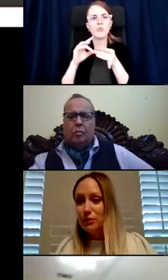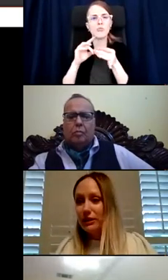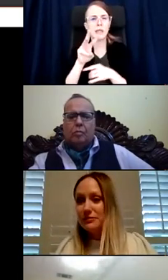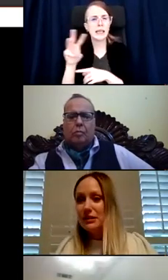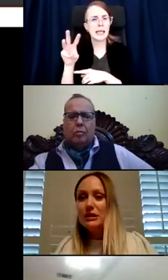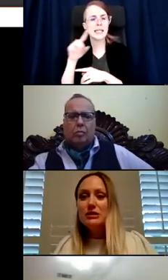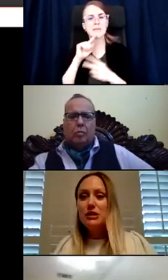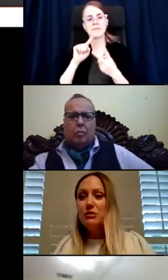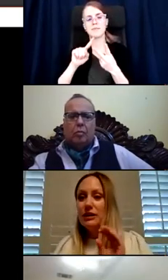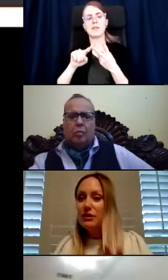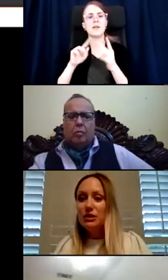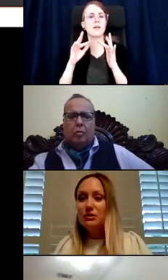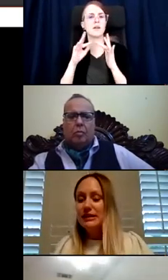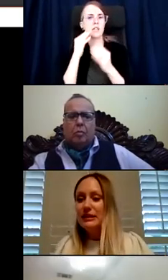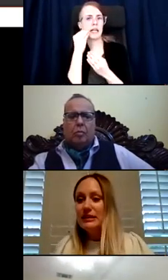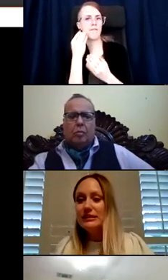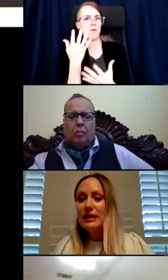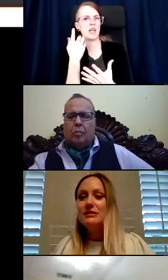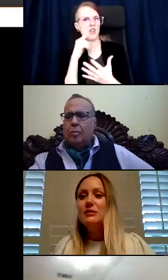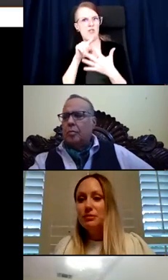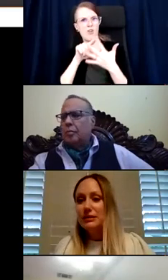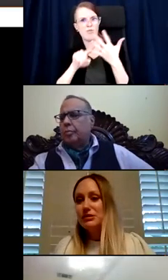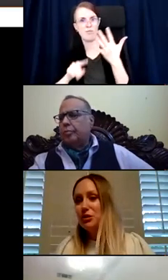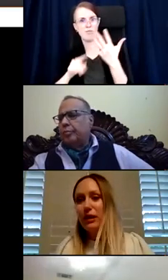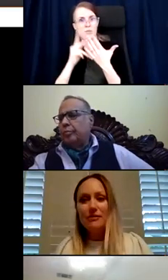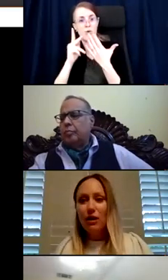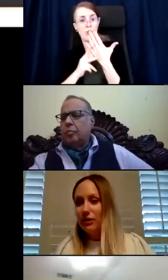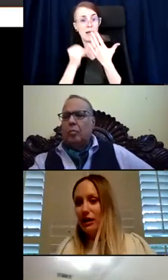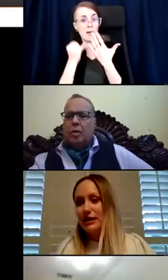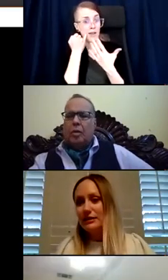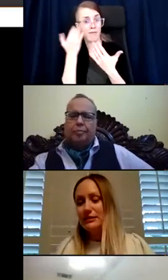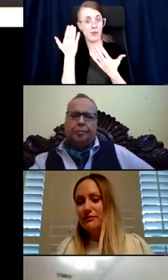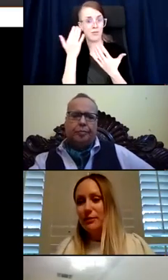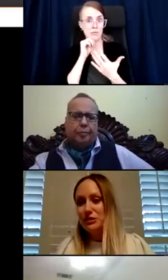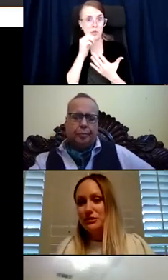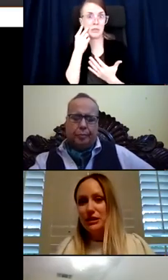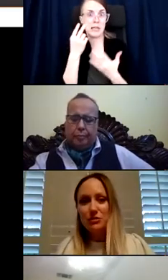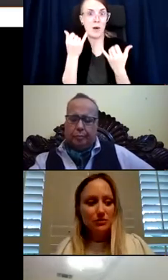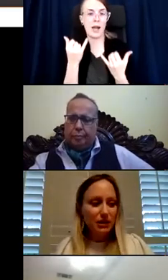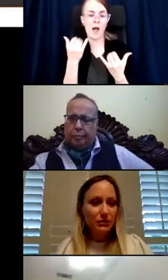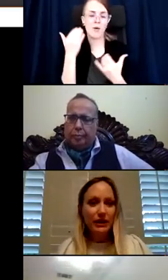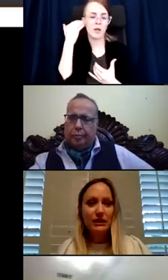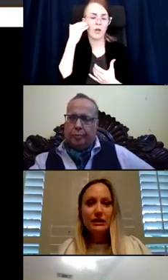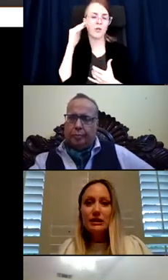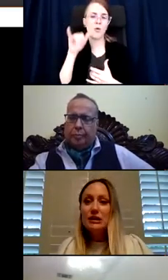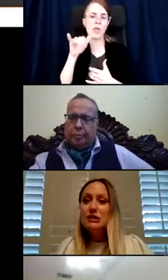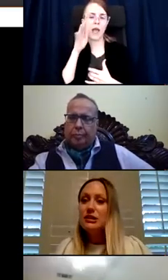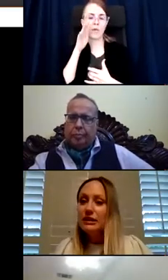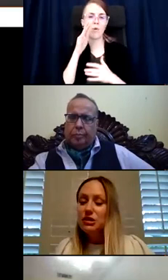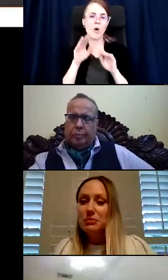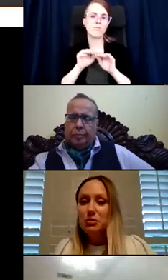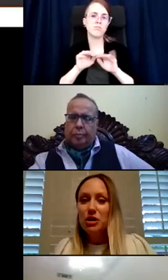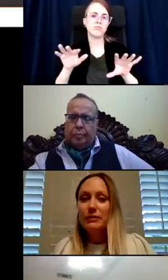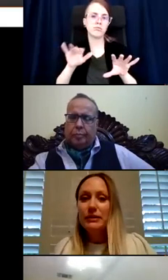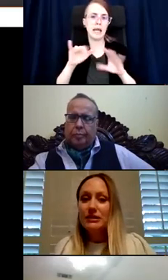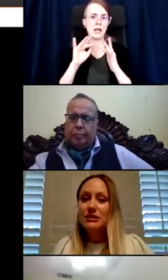these programs. So even though you don't see it in these slides, please know you'll have all the contact information that you would like. So the